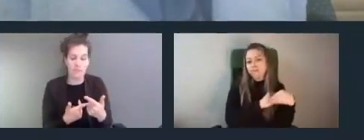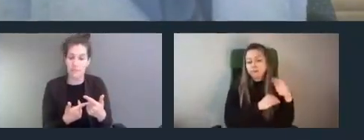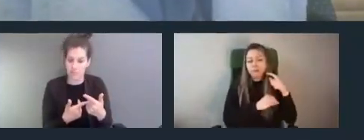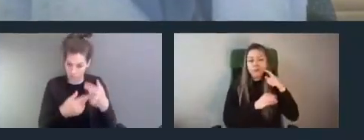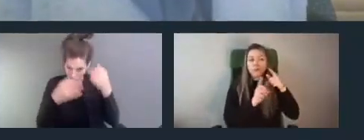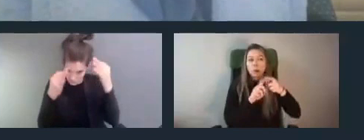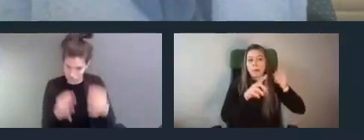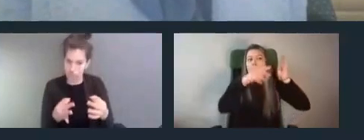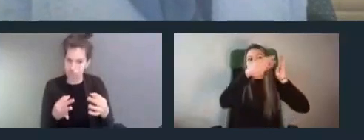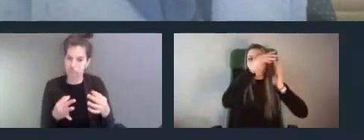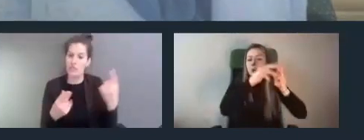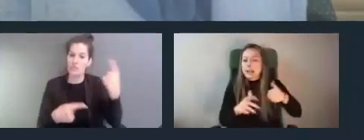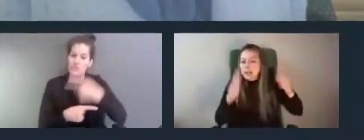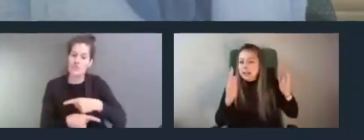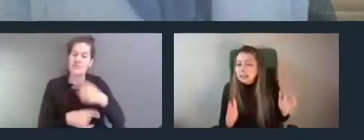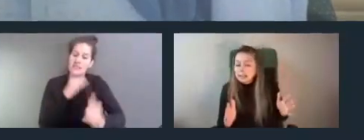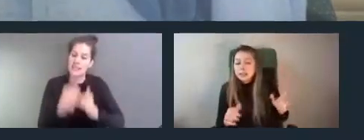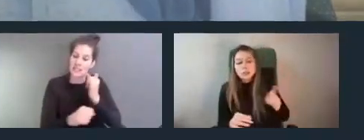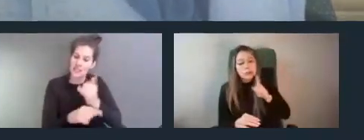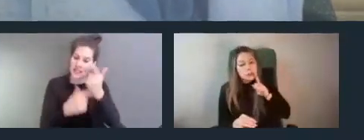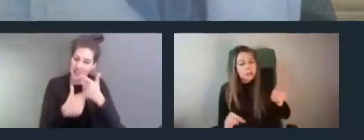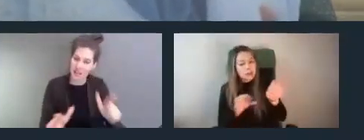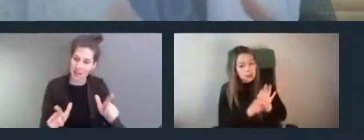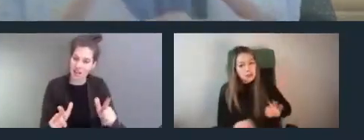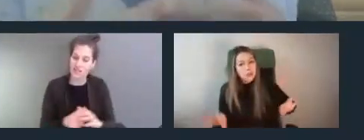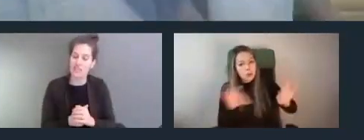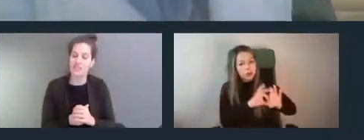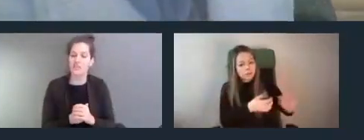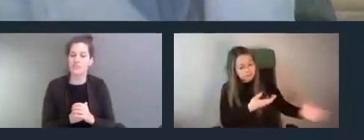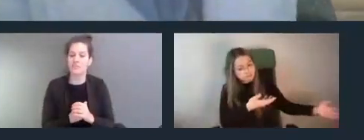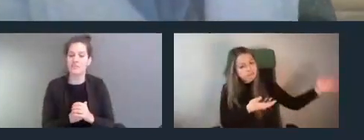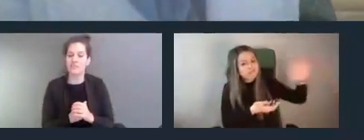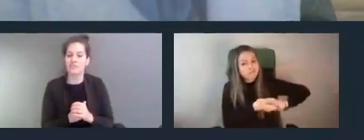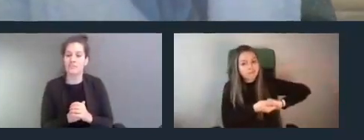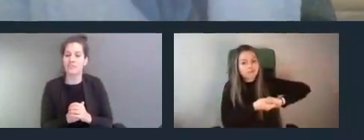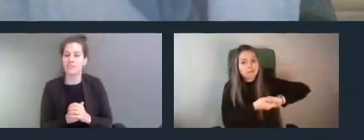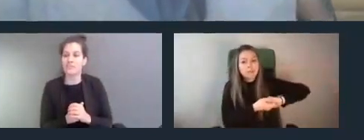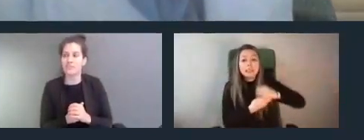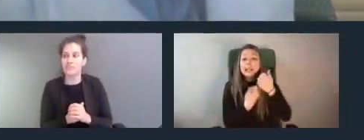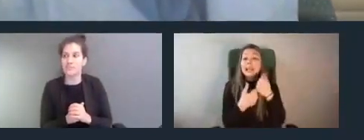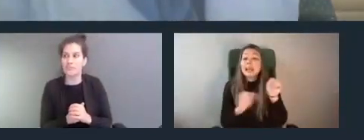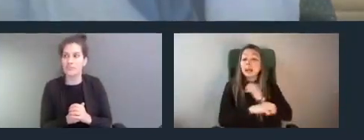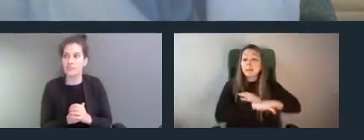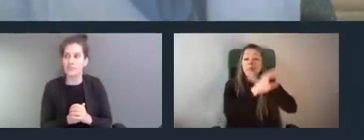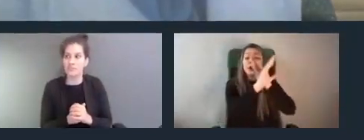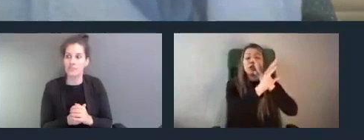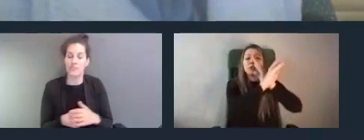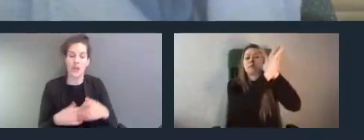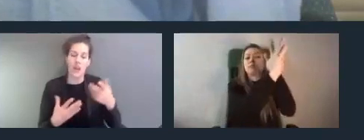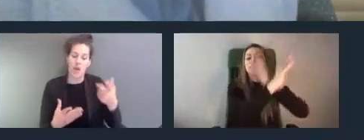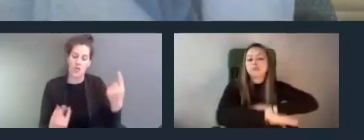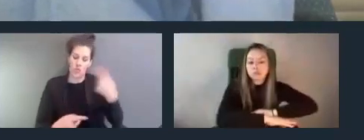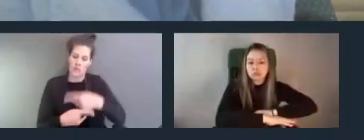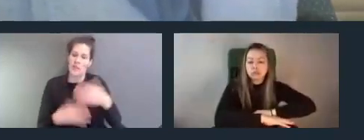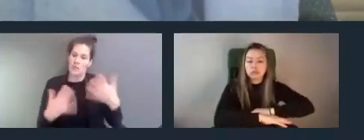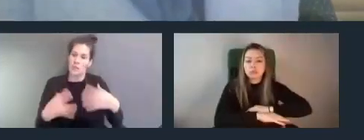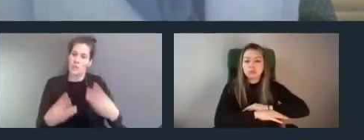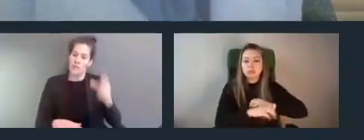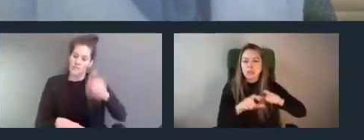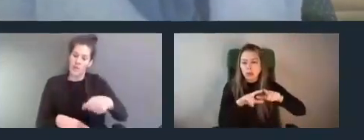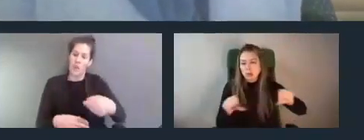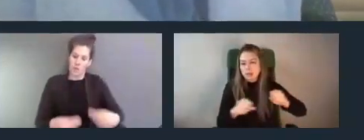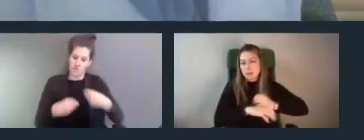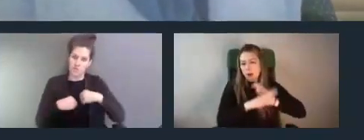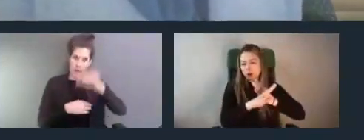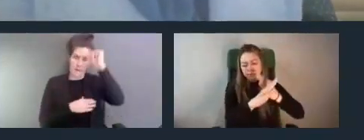important for us to make sure that we really work together to break those barriers, those linguistic barriers, and showcase the